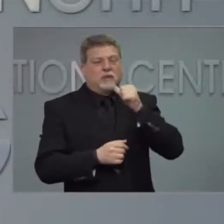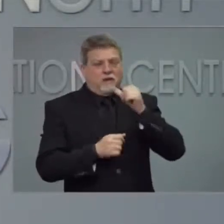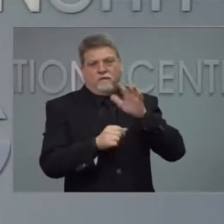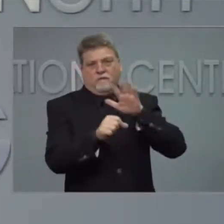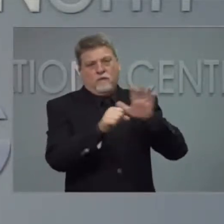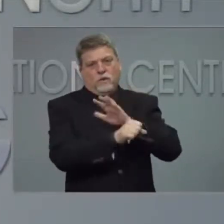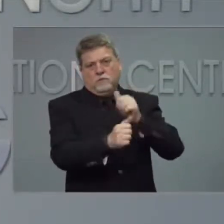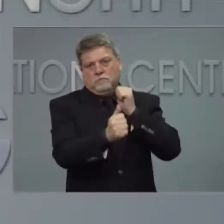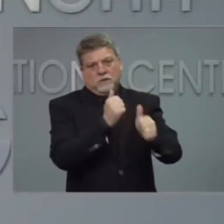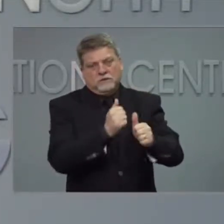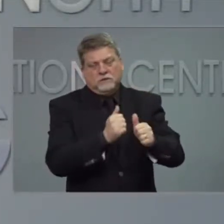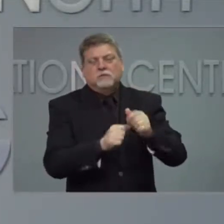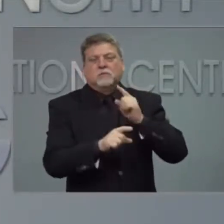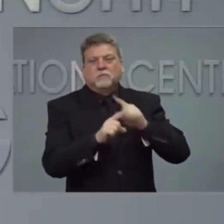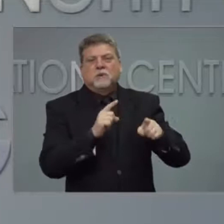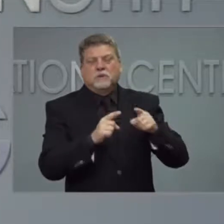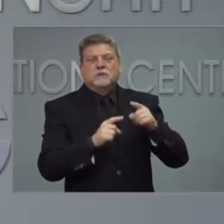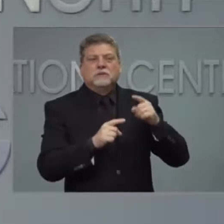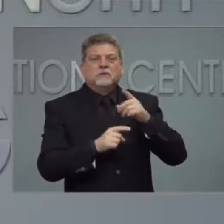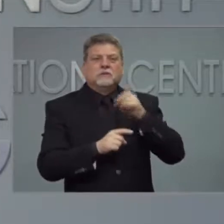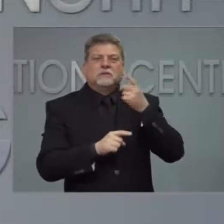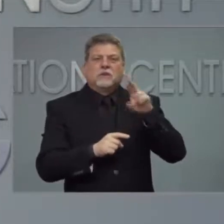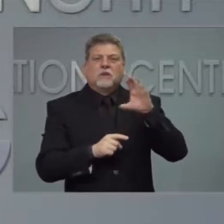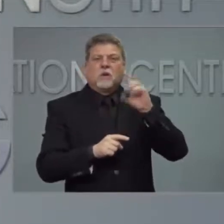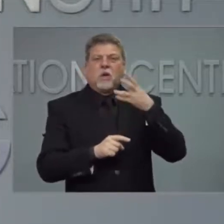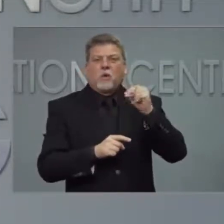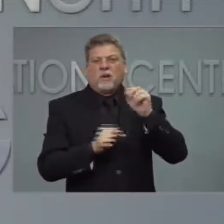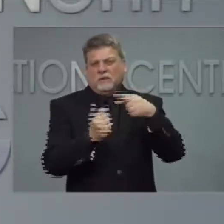but I'll let Dr. Cohen address that specifically.